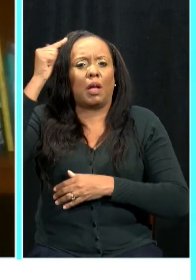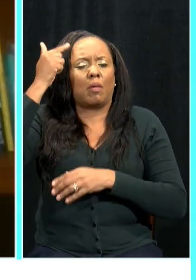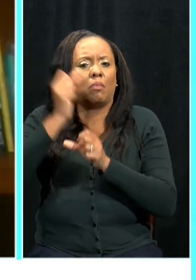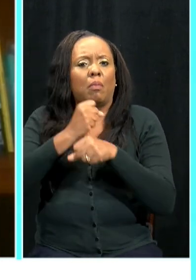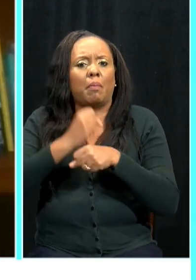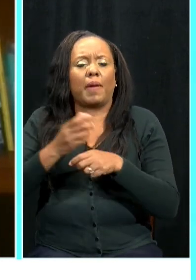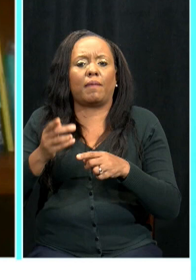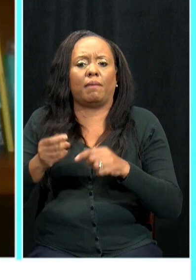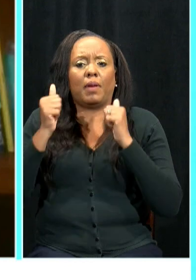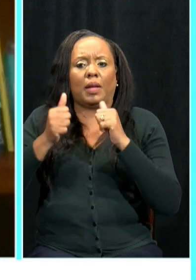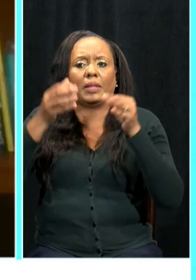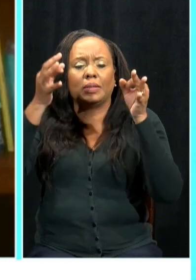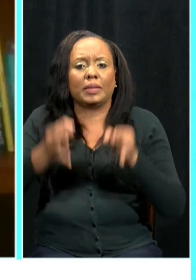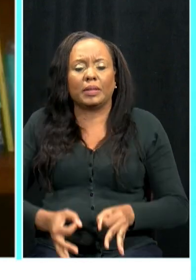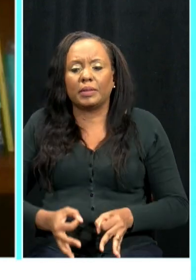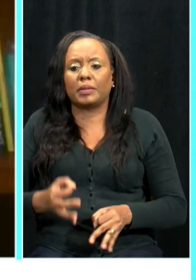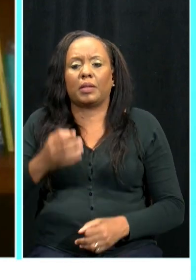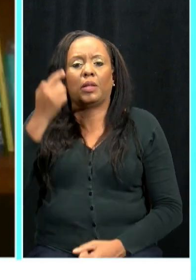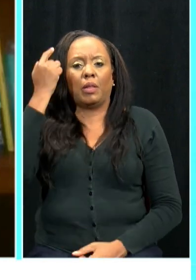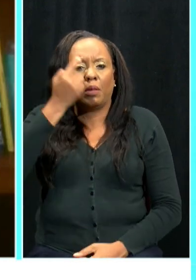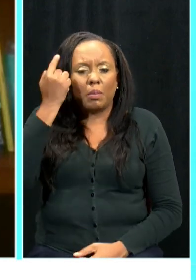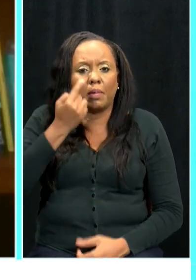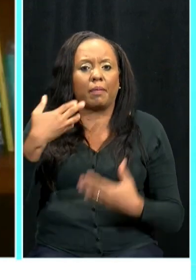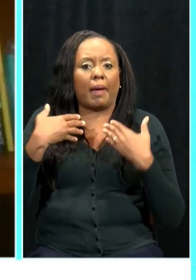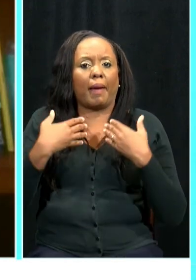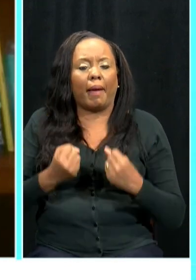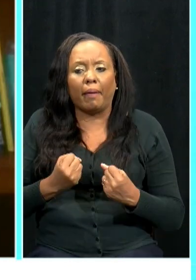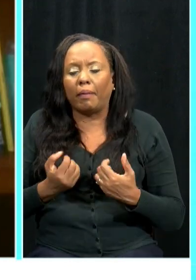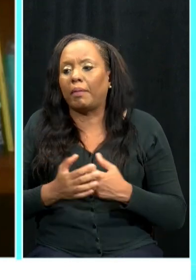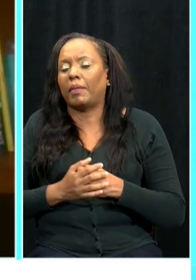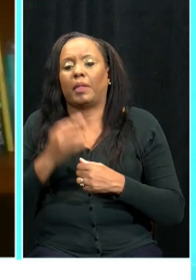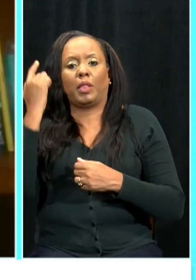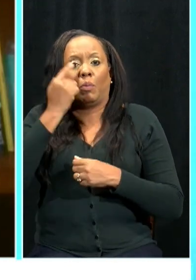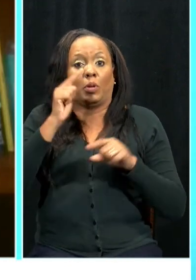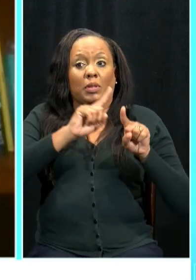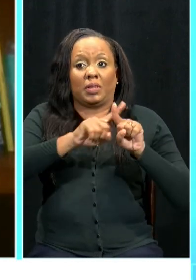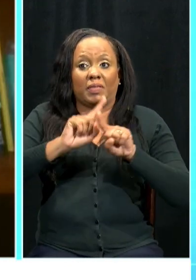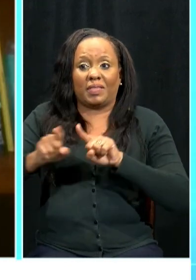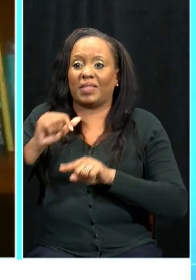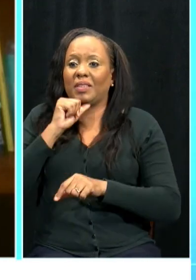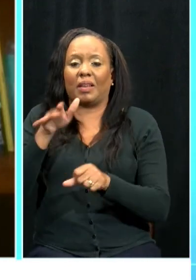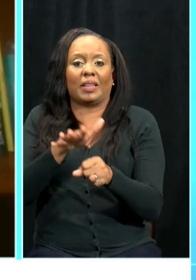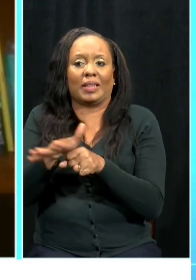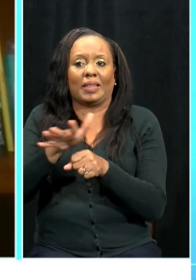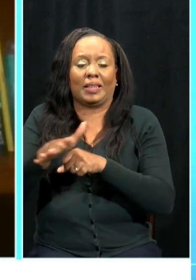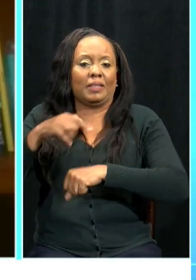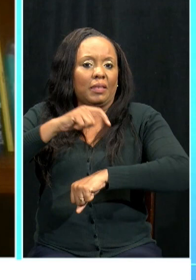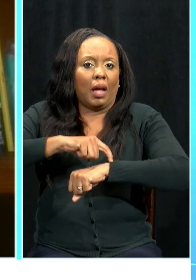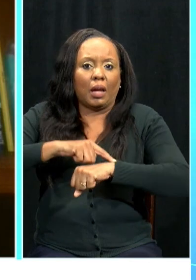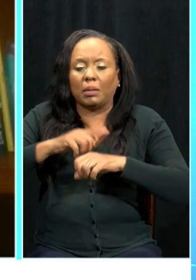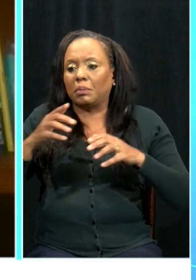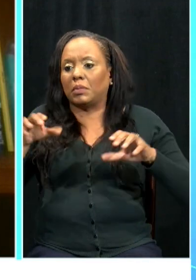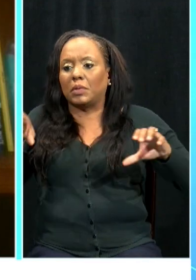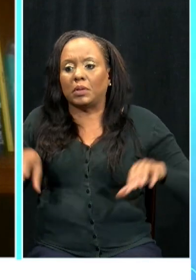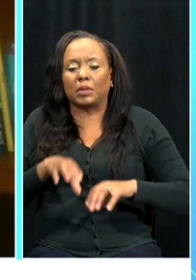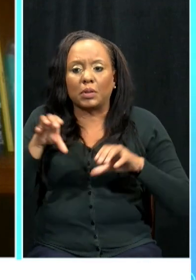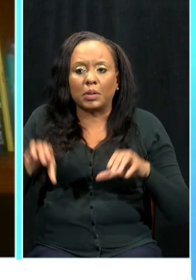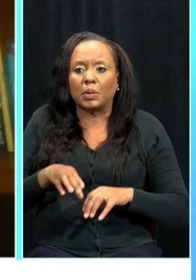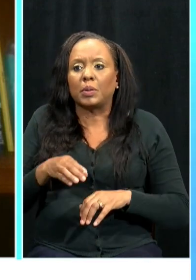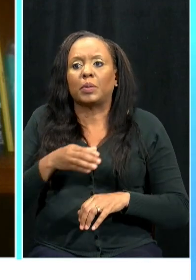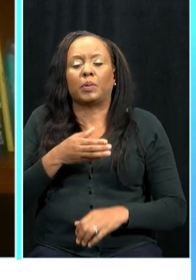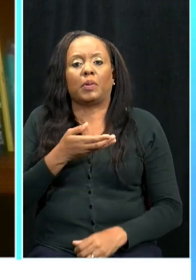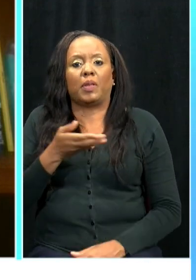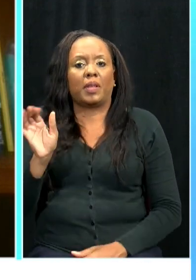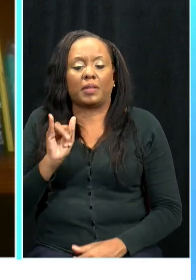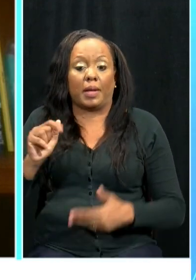take into consideration health concerns for all. And so I don't think they had enough time to do many of the things that Raquel